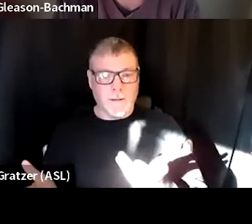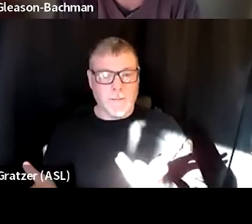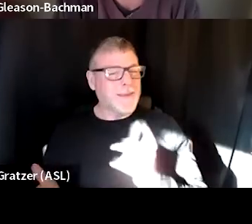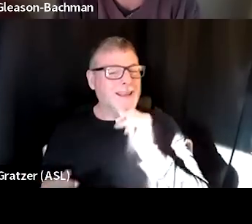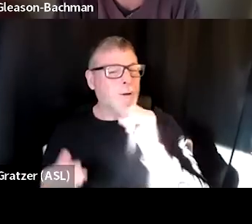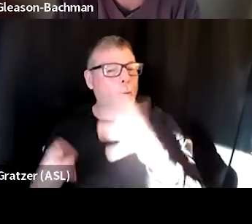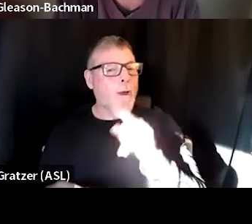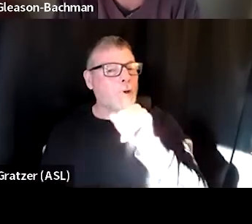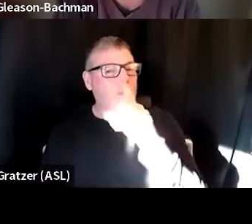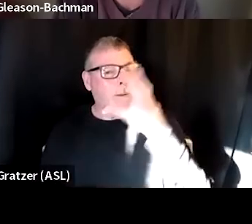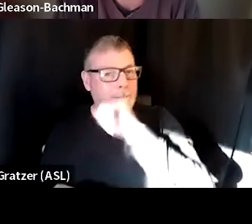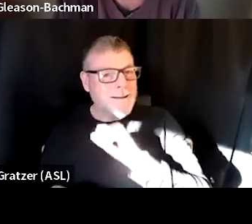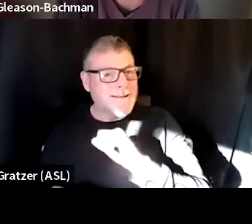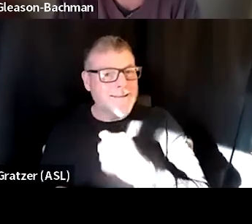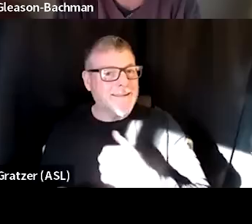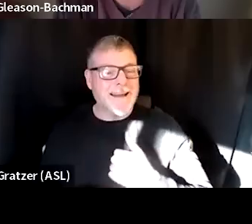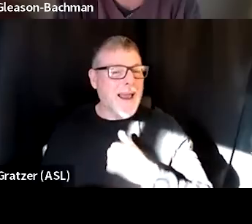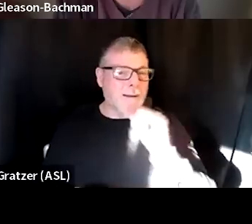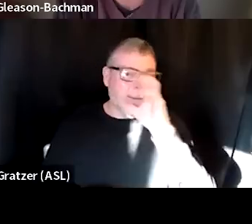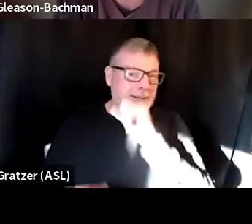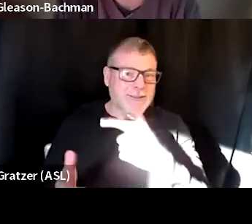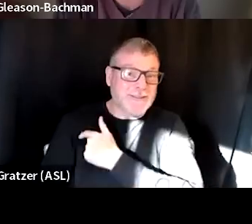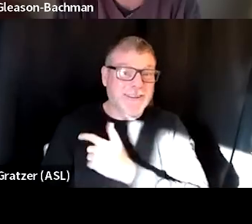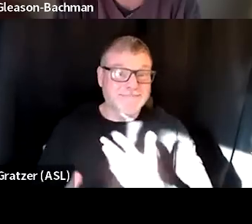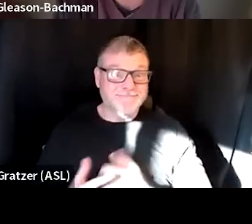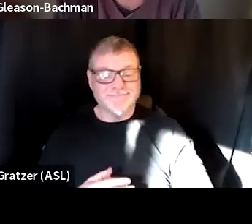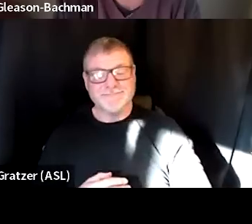miss the shot. They're going to miss the shot. Mm-hmm.